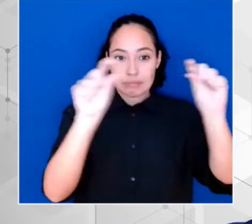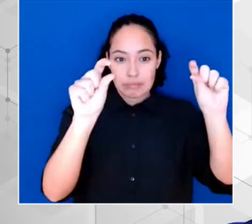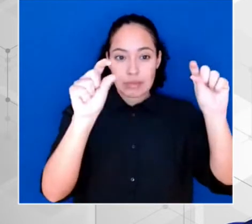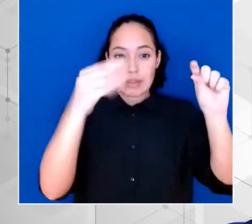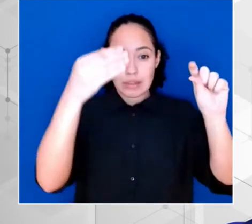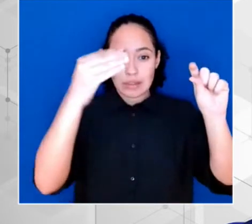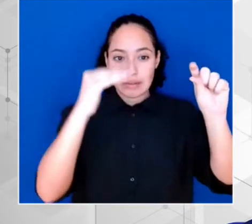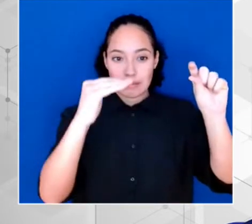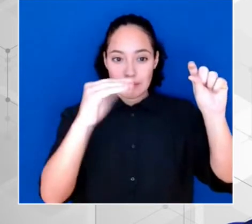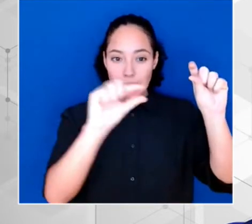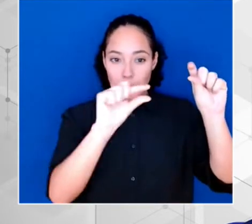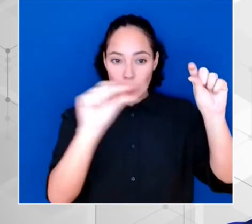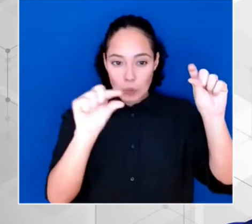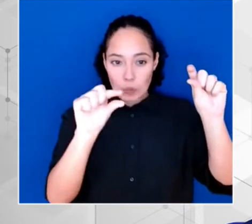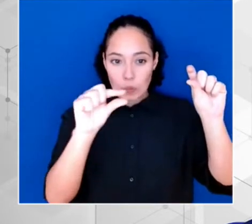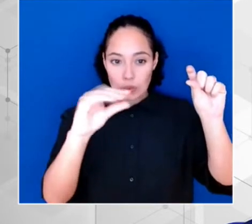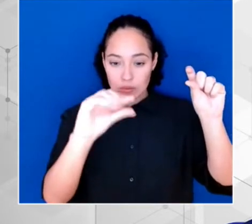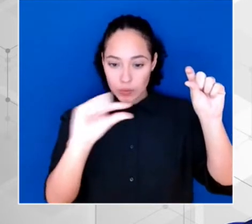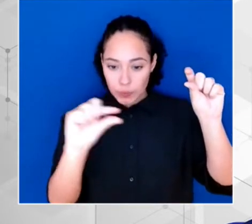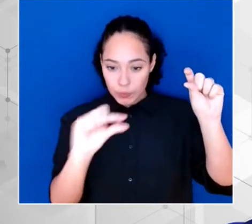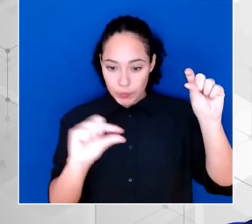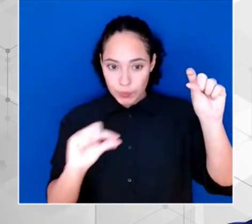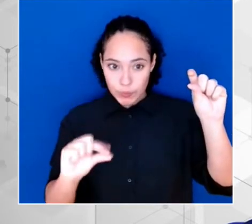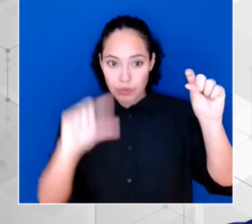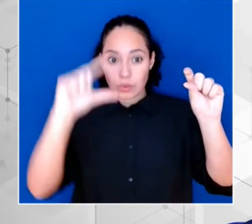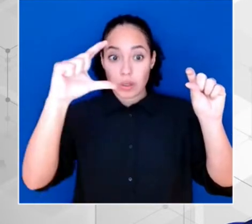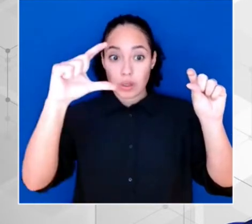is always the higher rank one.